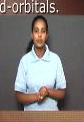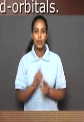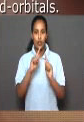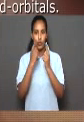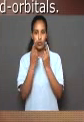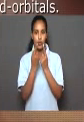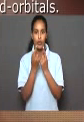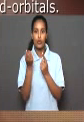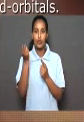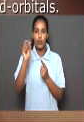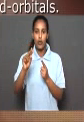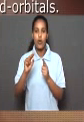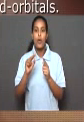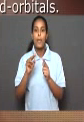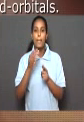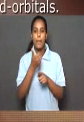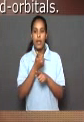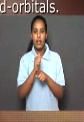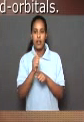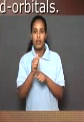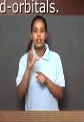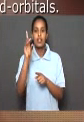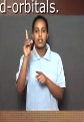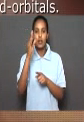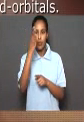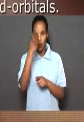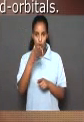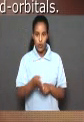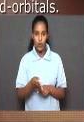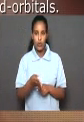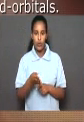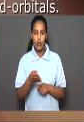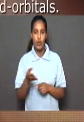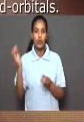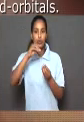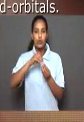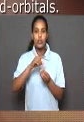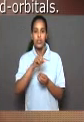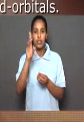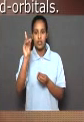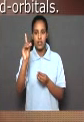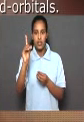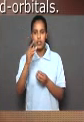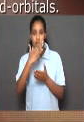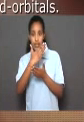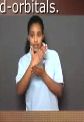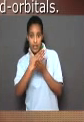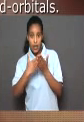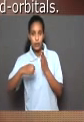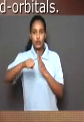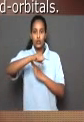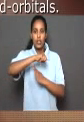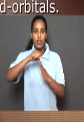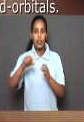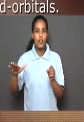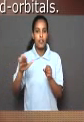Group 12 metals are also in the d block, although their d subshell is